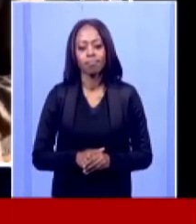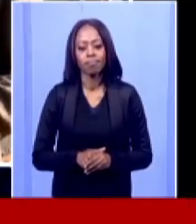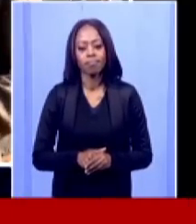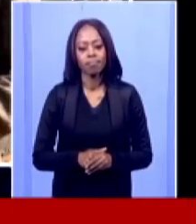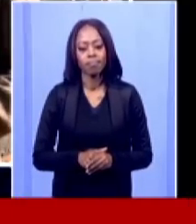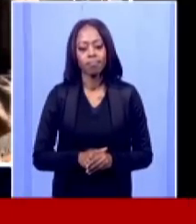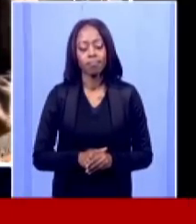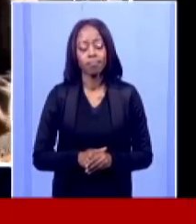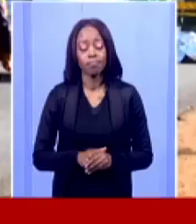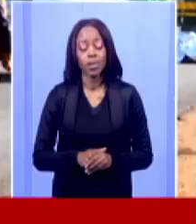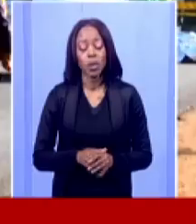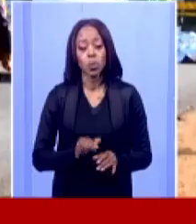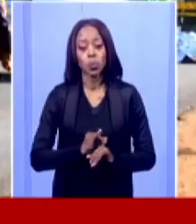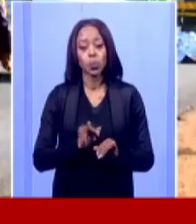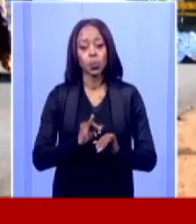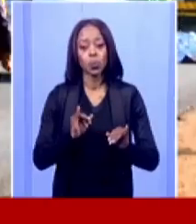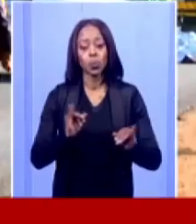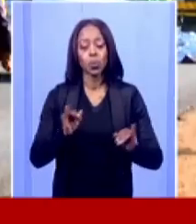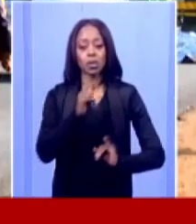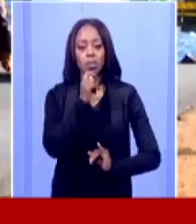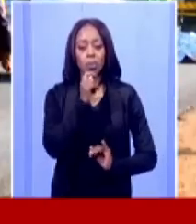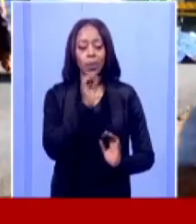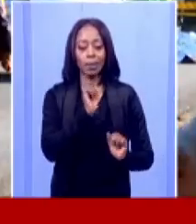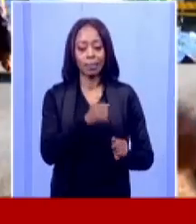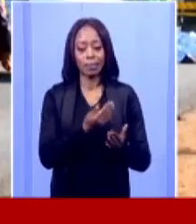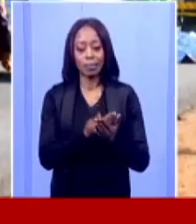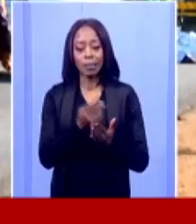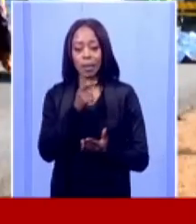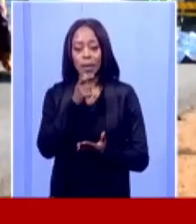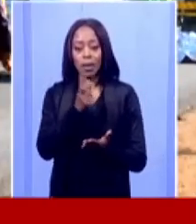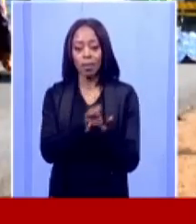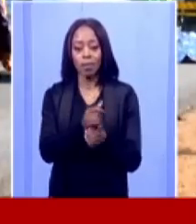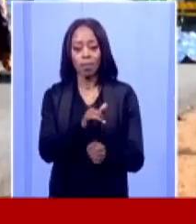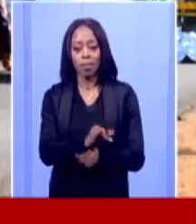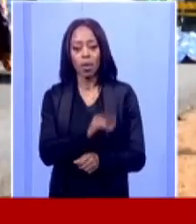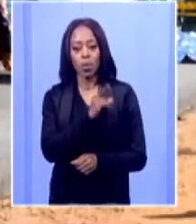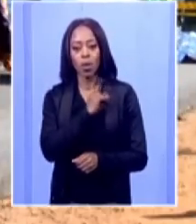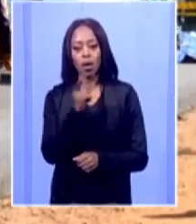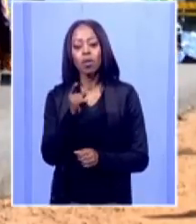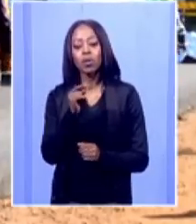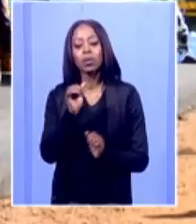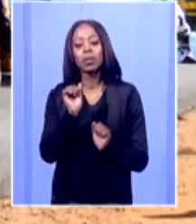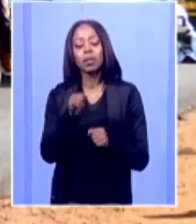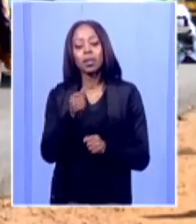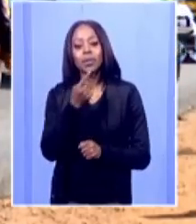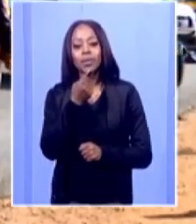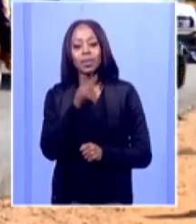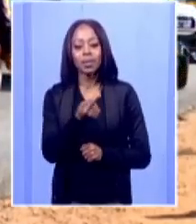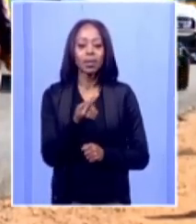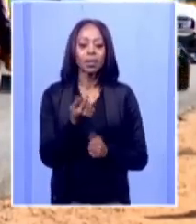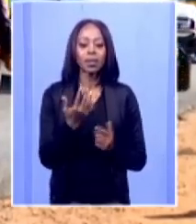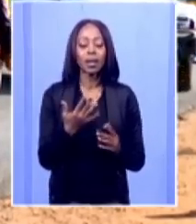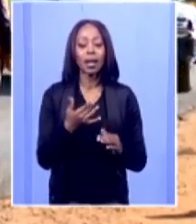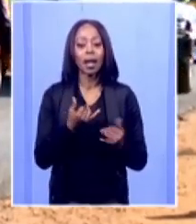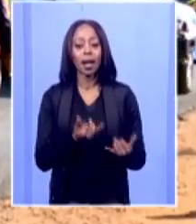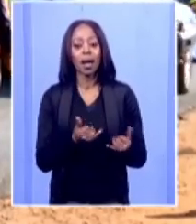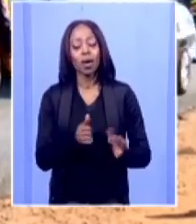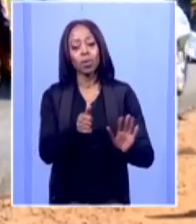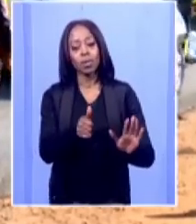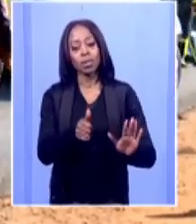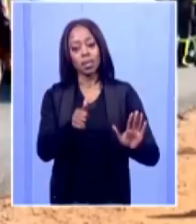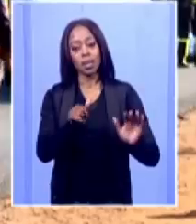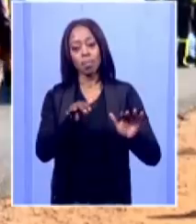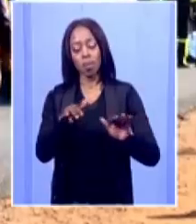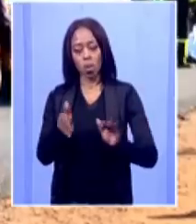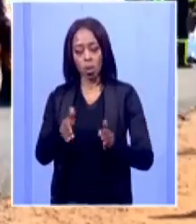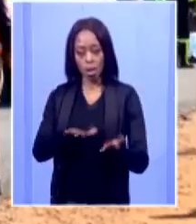It is a terrible morning, Desiree. That's one thing I can tell you. In your intro, you rightfully mentioned that at the time it was actually 6 people that had